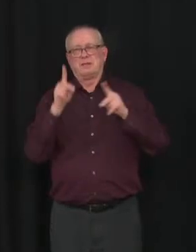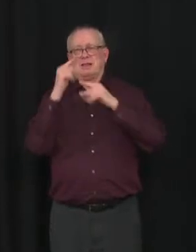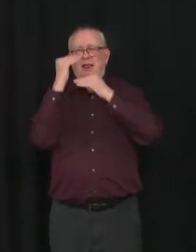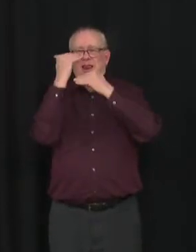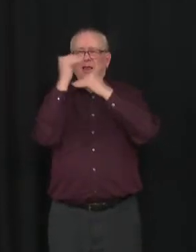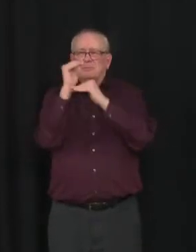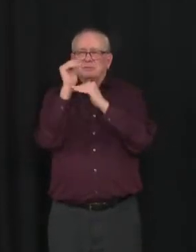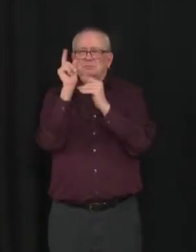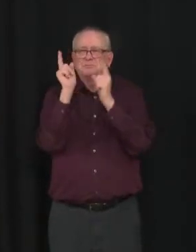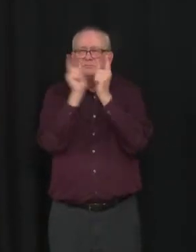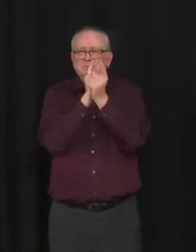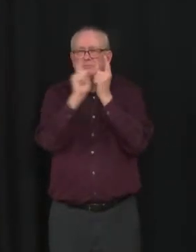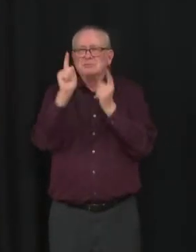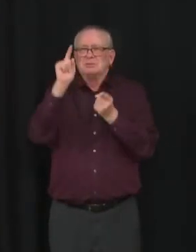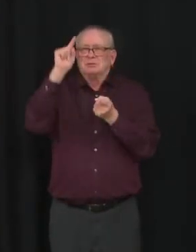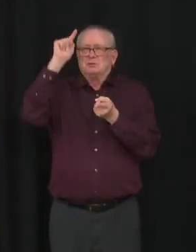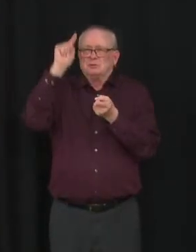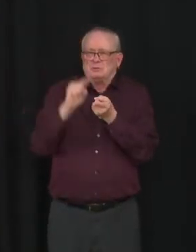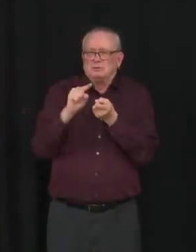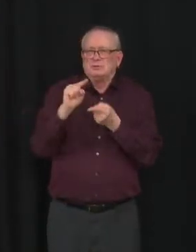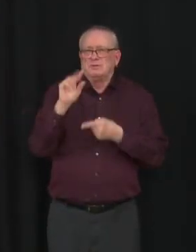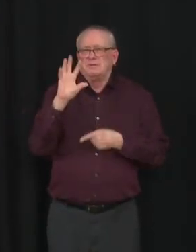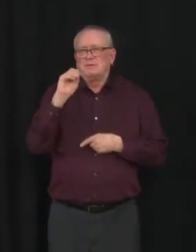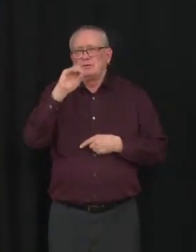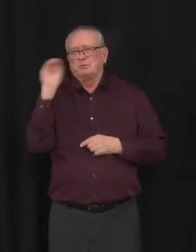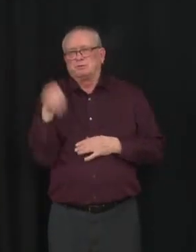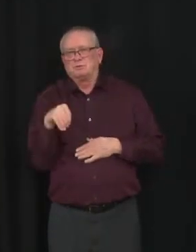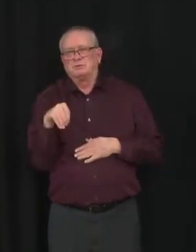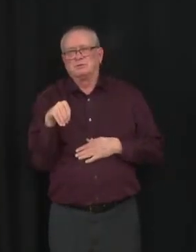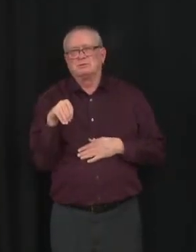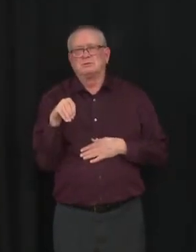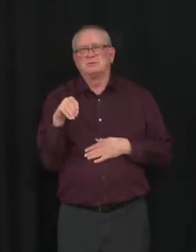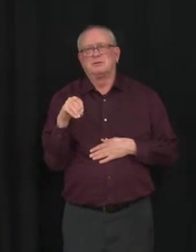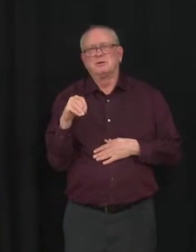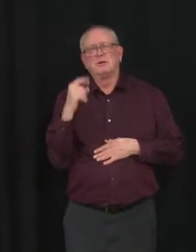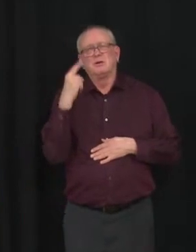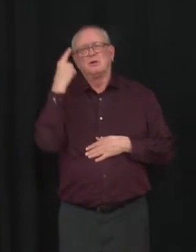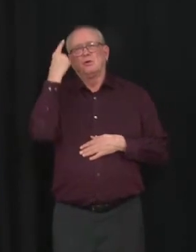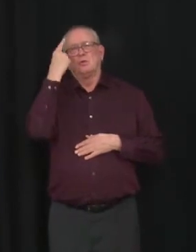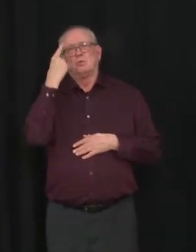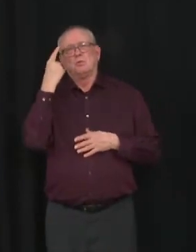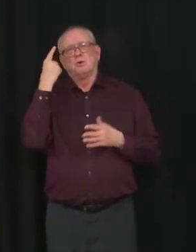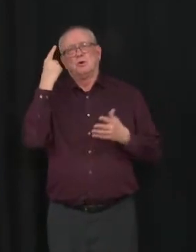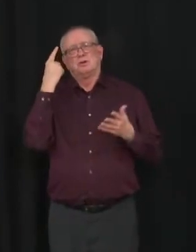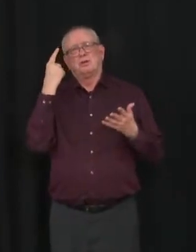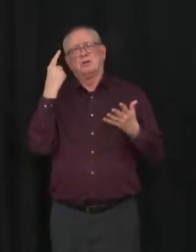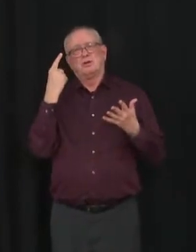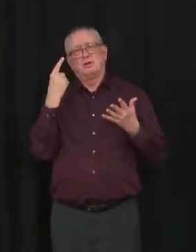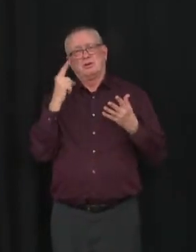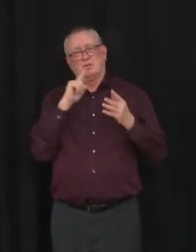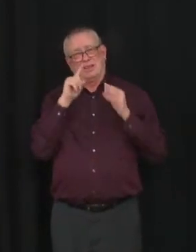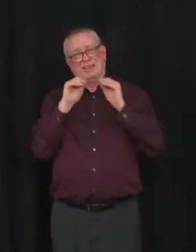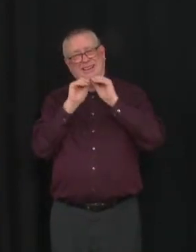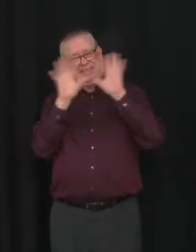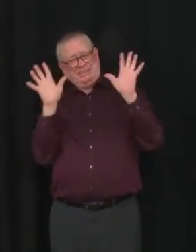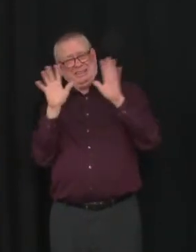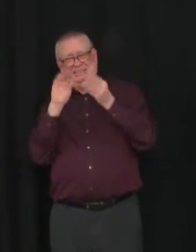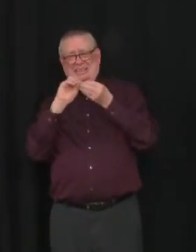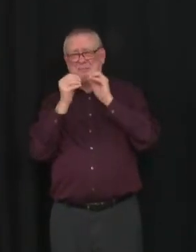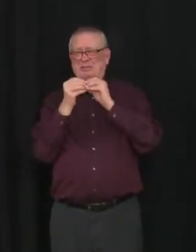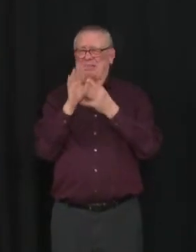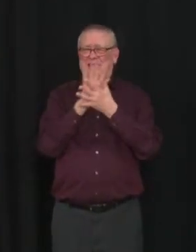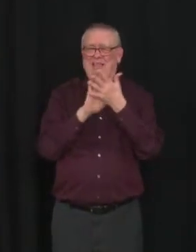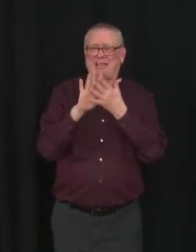50%, is that too nebulous to actually get anybody to take any action? Do you